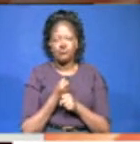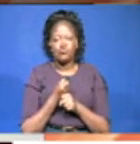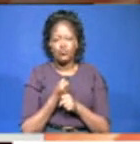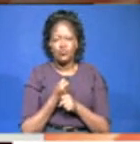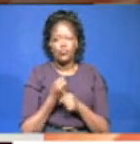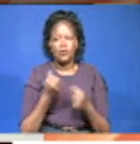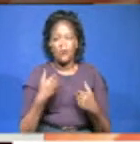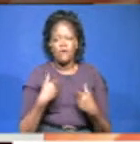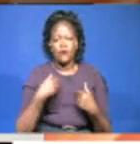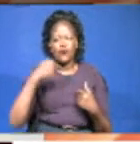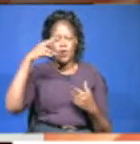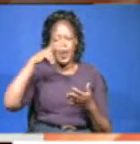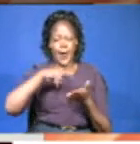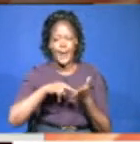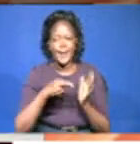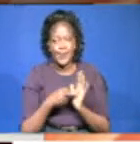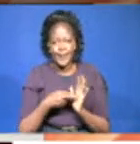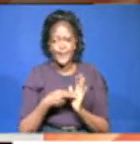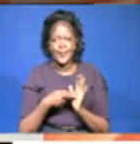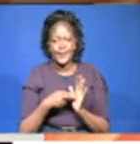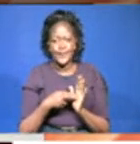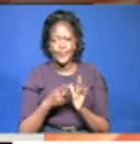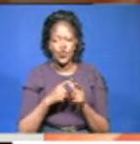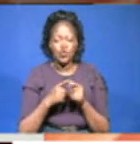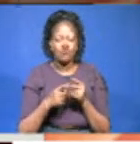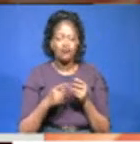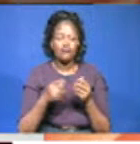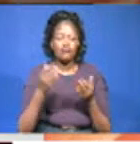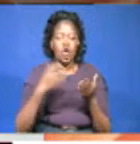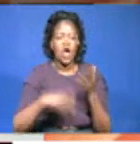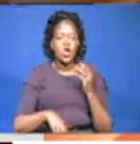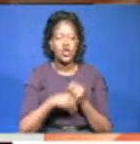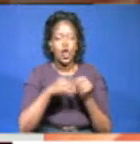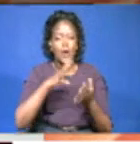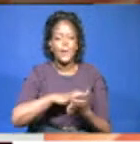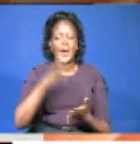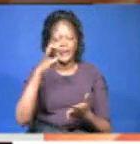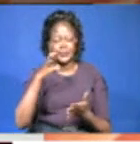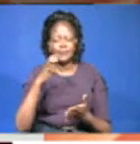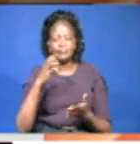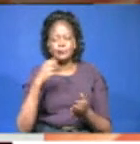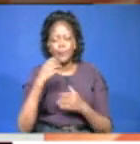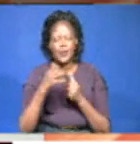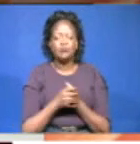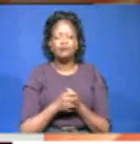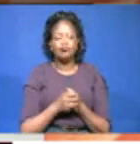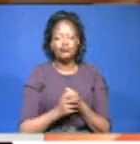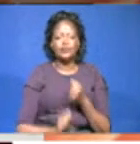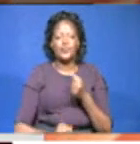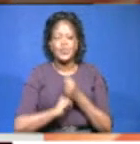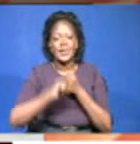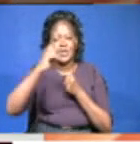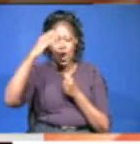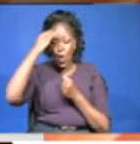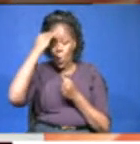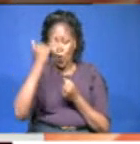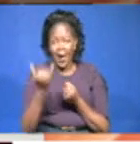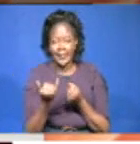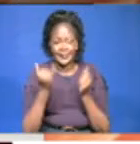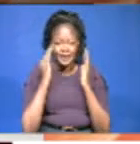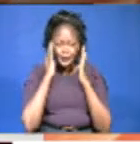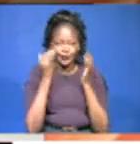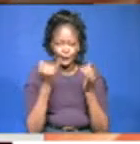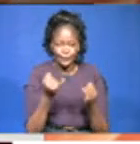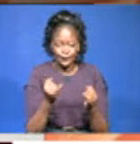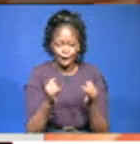projects at the core of bringing additional capacity to plug the electricity shortfall. Eskom says it is focusing on implementing